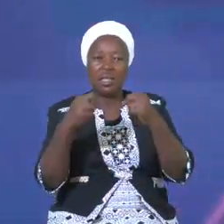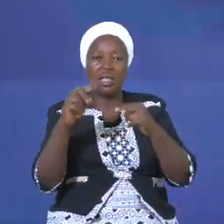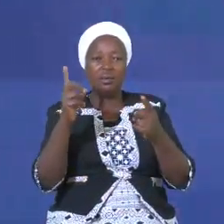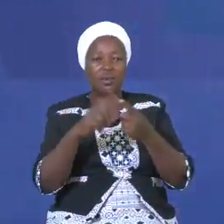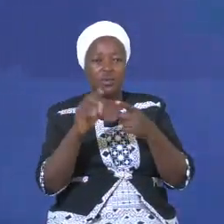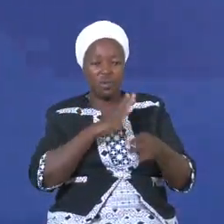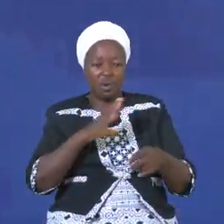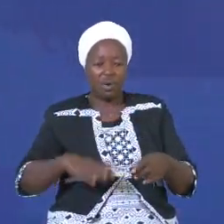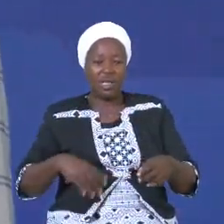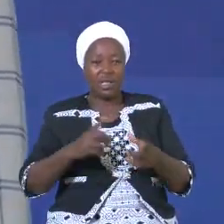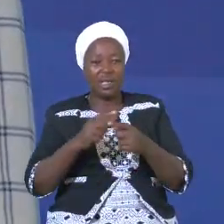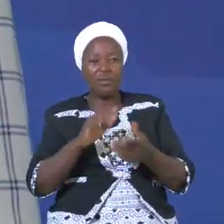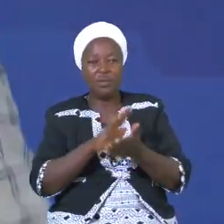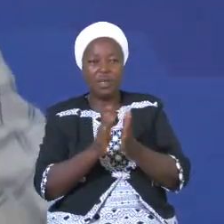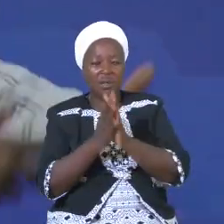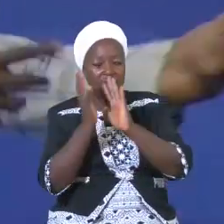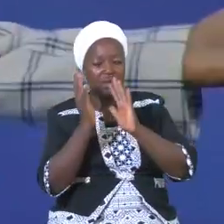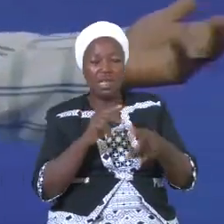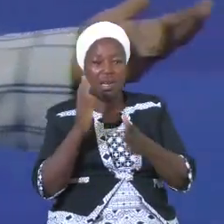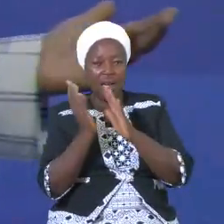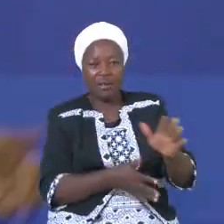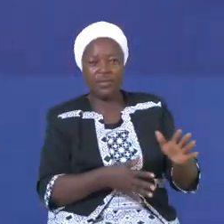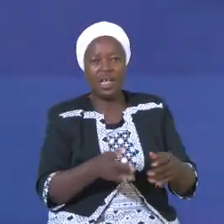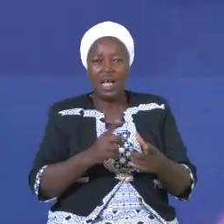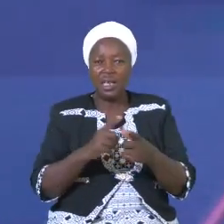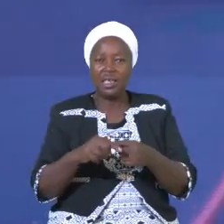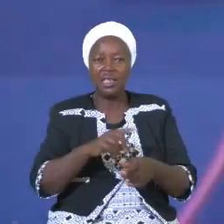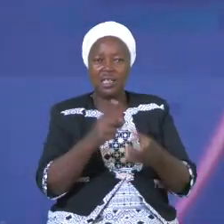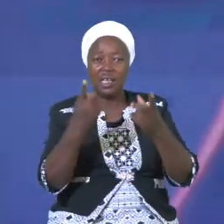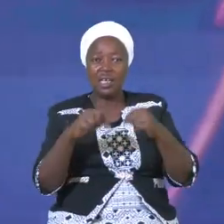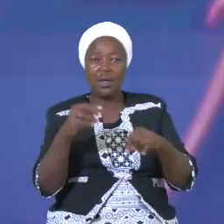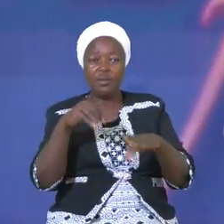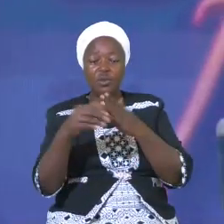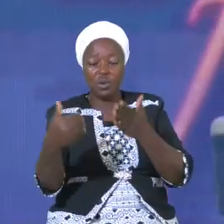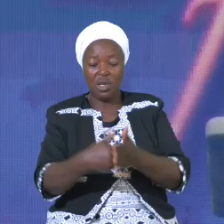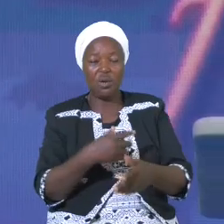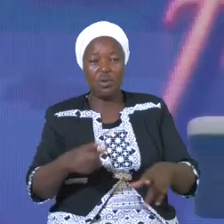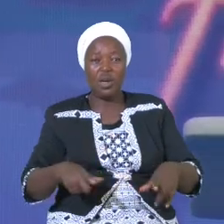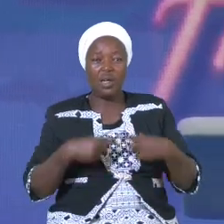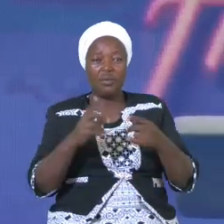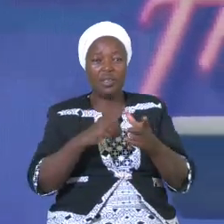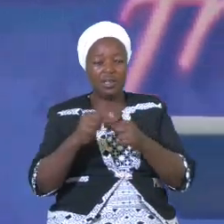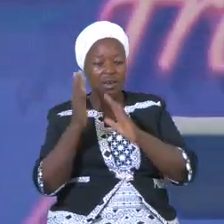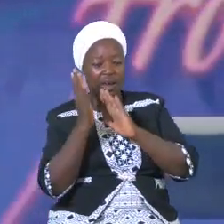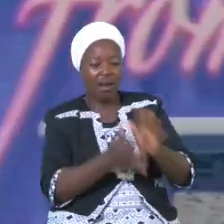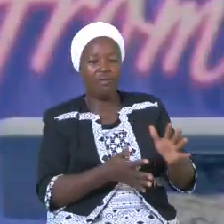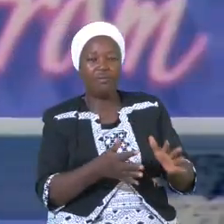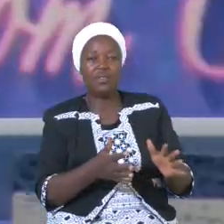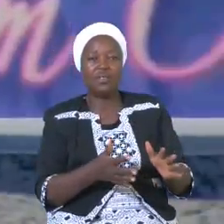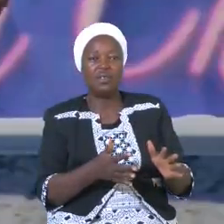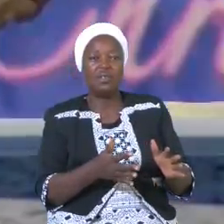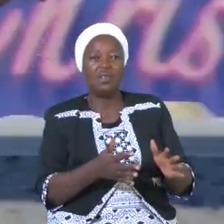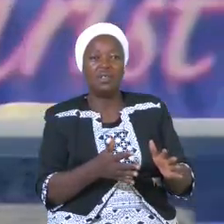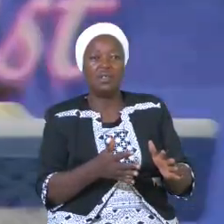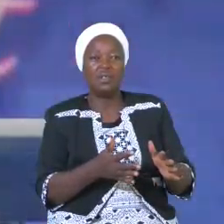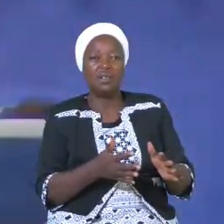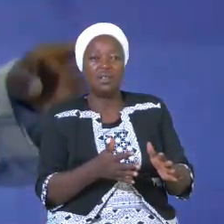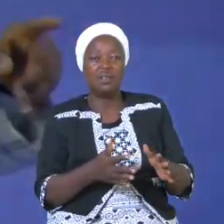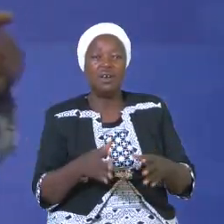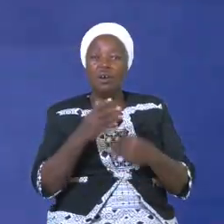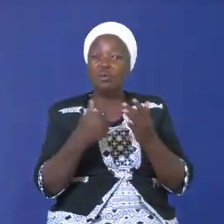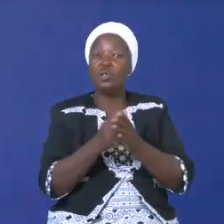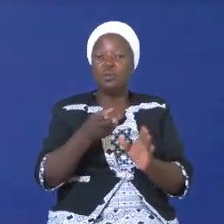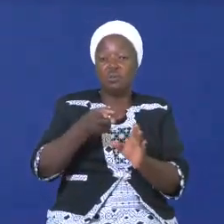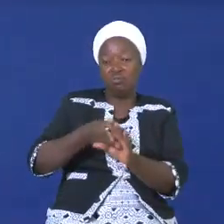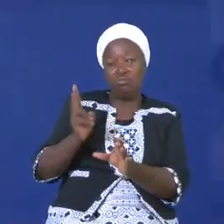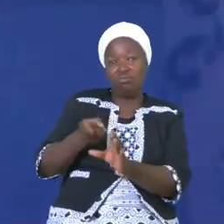a dropout they came into new life they became a drop house that's the difference